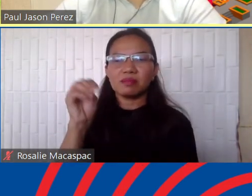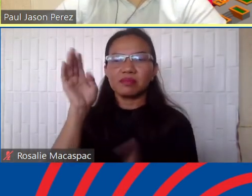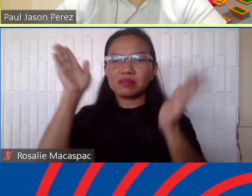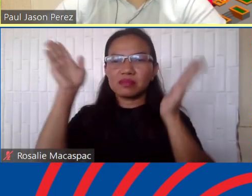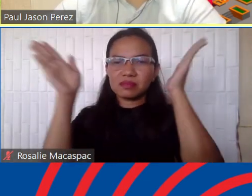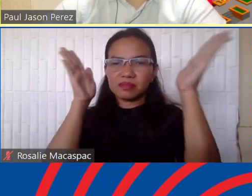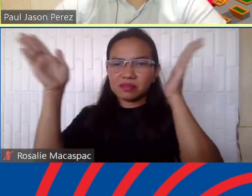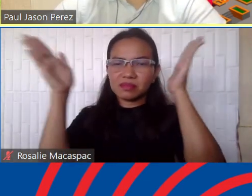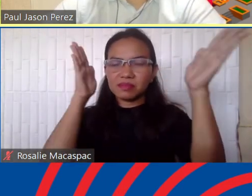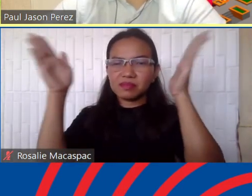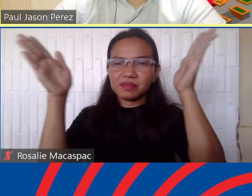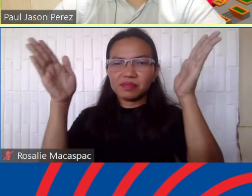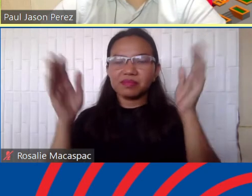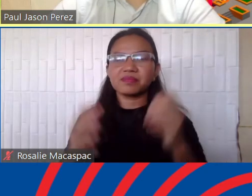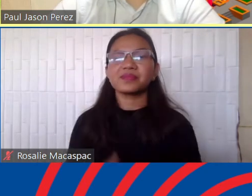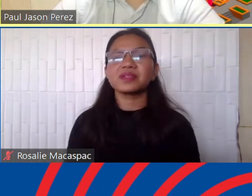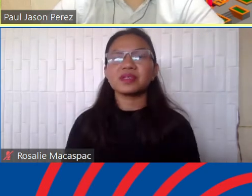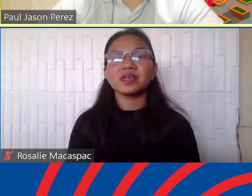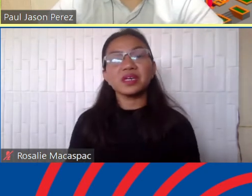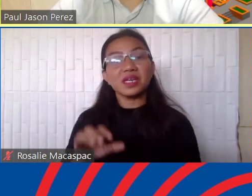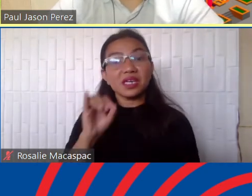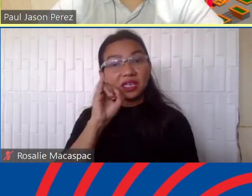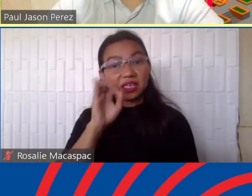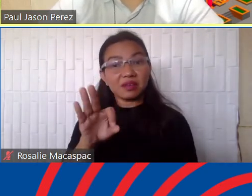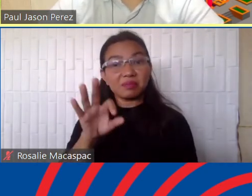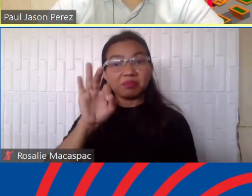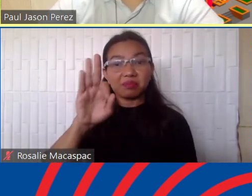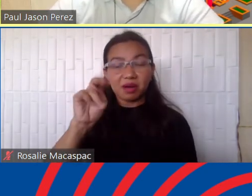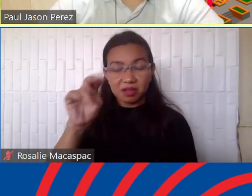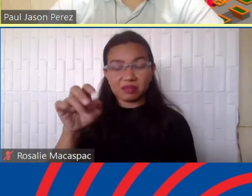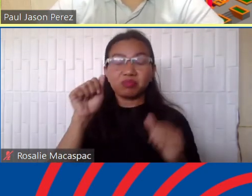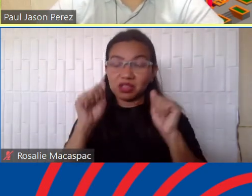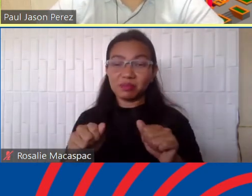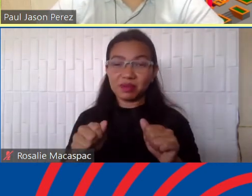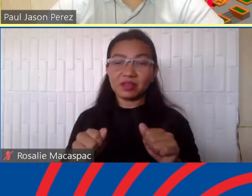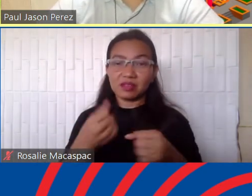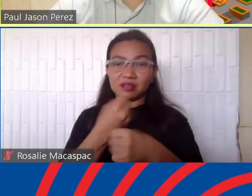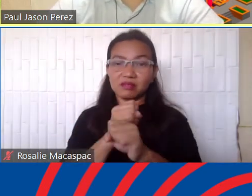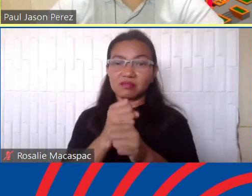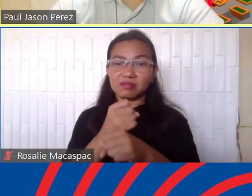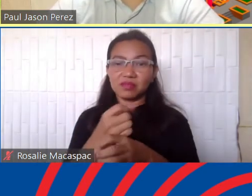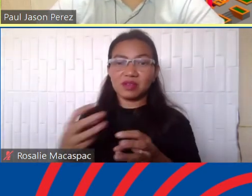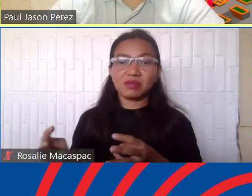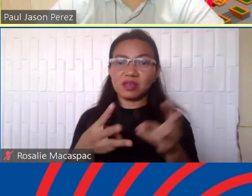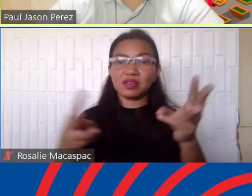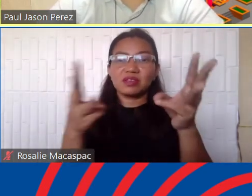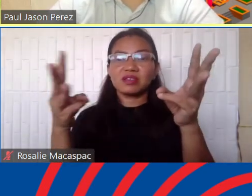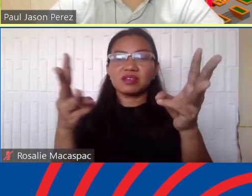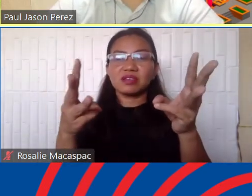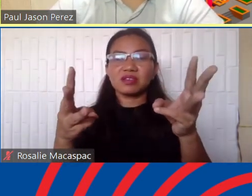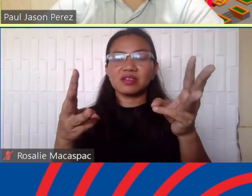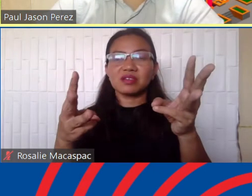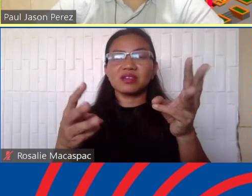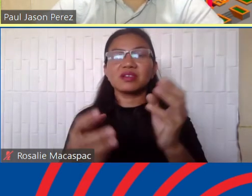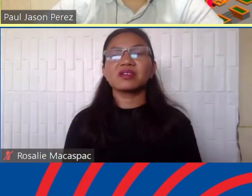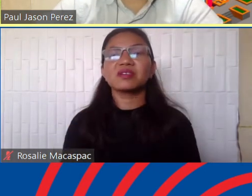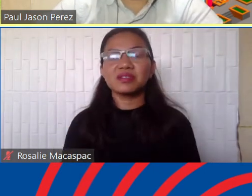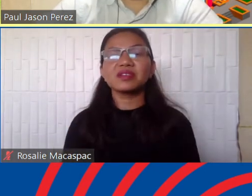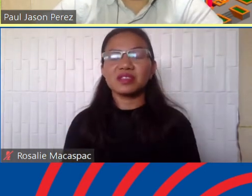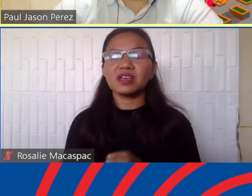So kung funds, medyo kaya pa natin yan gawa ng paraan. But if we're lacking staff, that's really